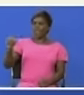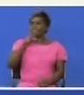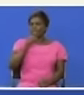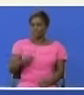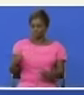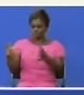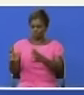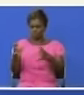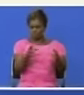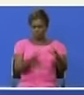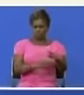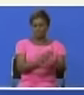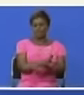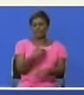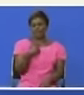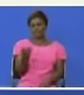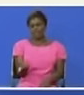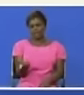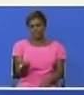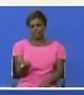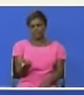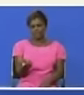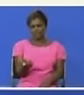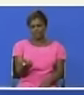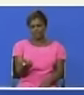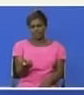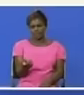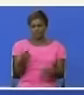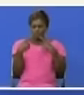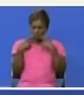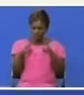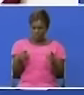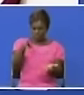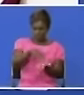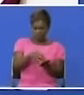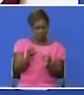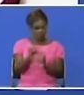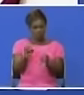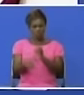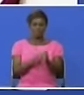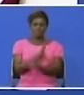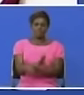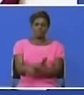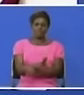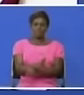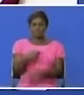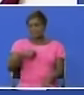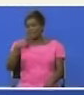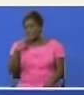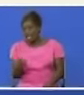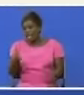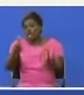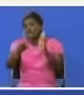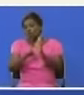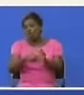for film and broadcast content, and that's what we do. Okay. It doesn't say broadcast that. Content, just talks about film. Well, like I told you, these